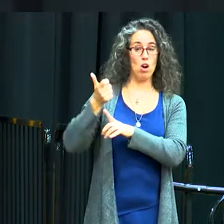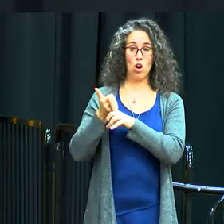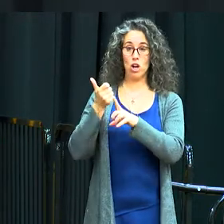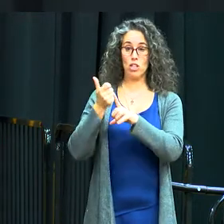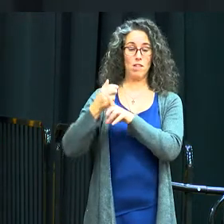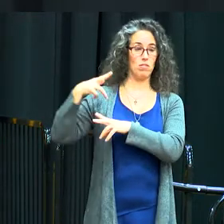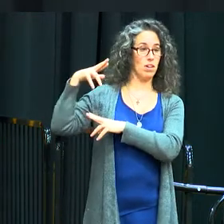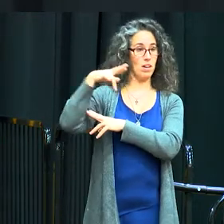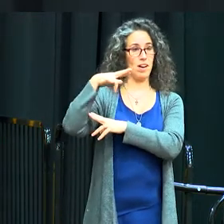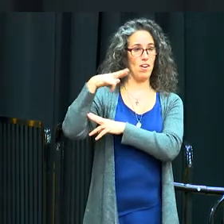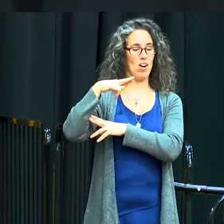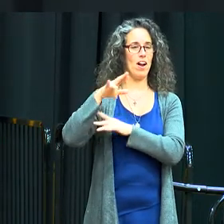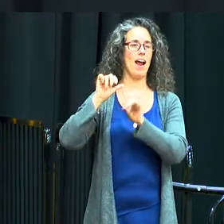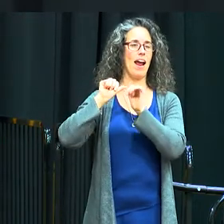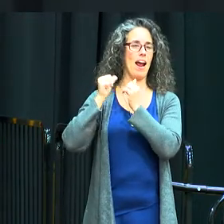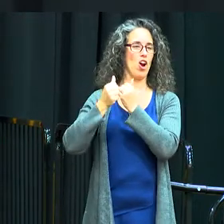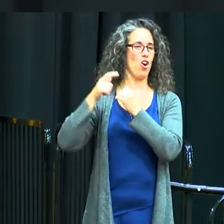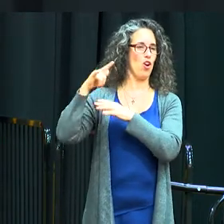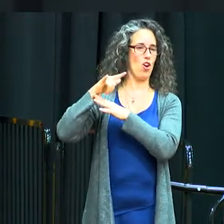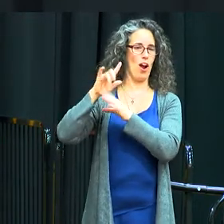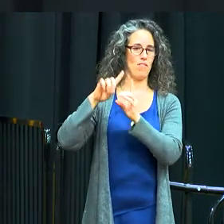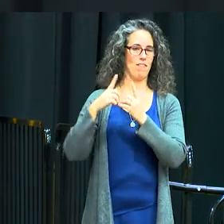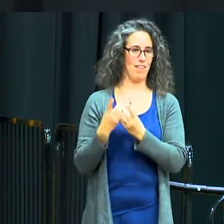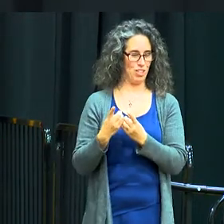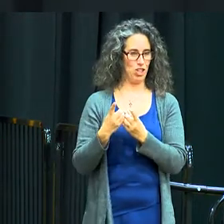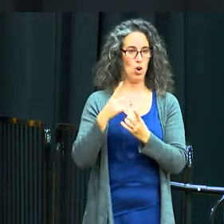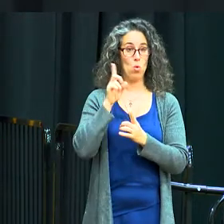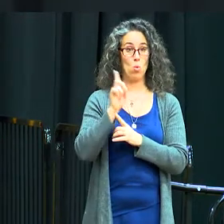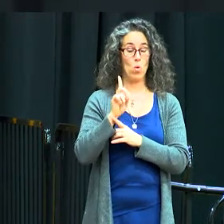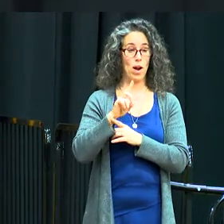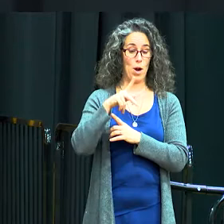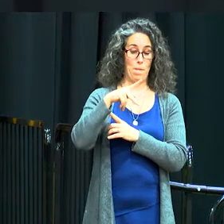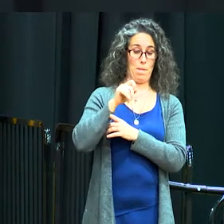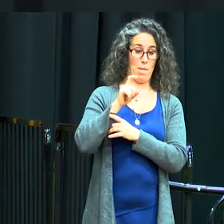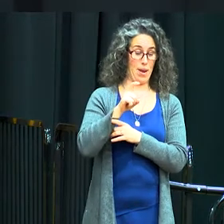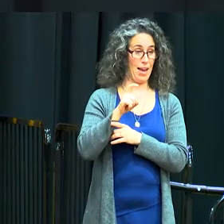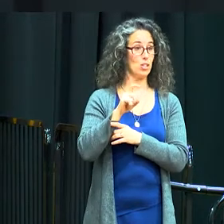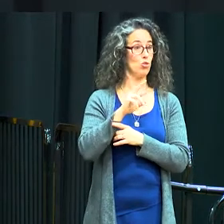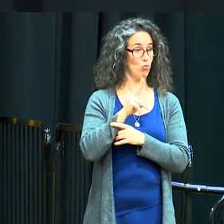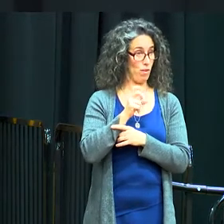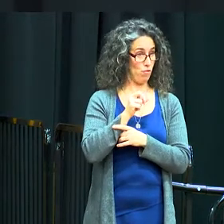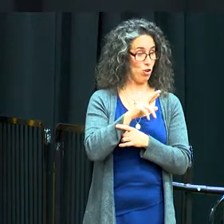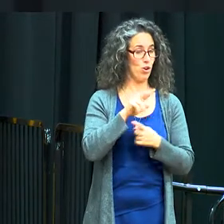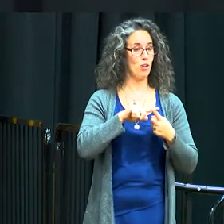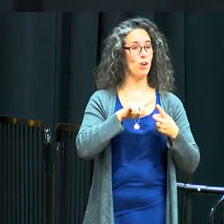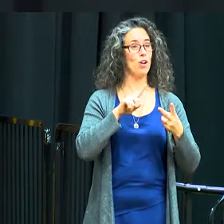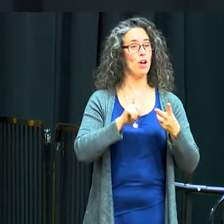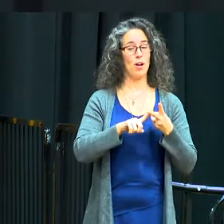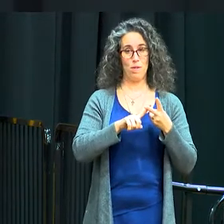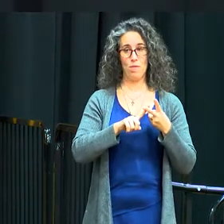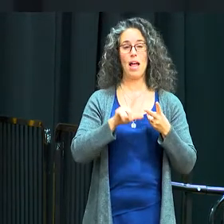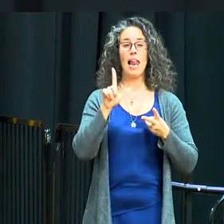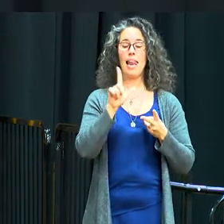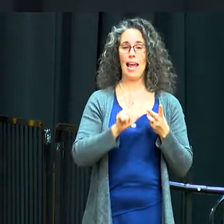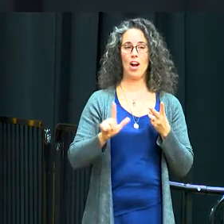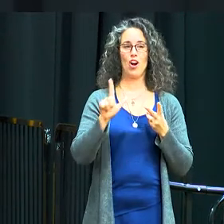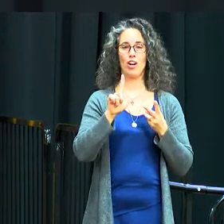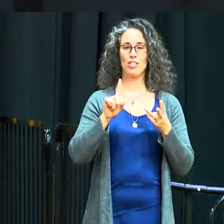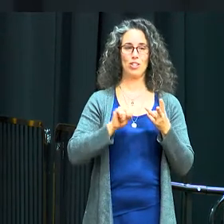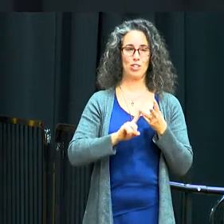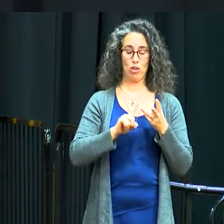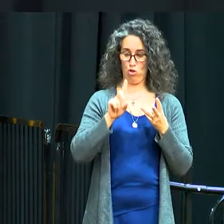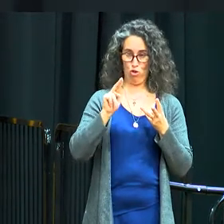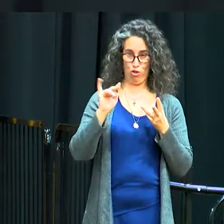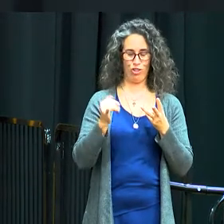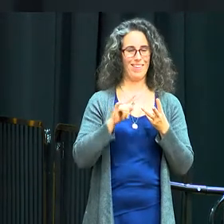Warfare Center Aircraft Division with sites in Patuxent River, Webster Field, Maryland, Lakehurst, New Jersey,